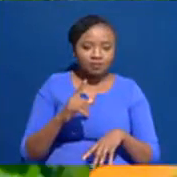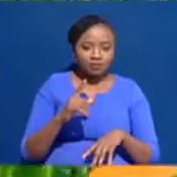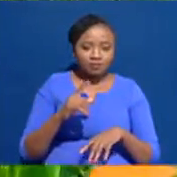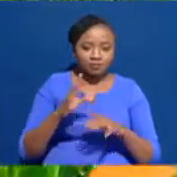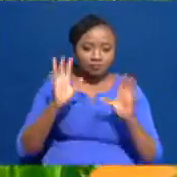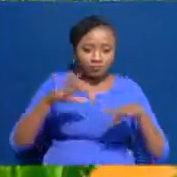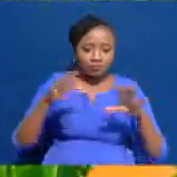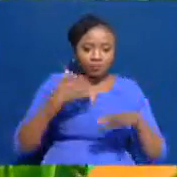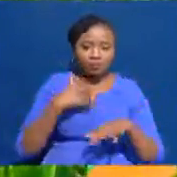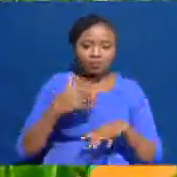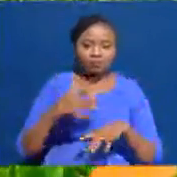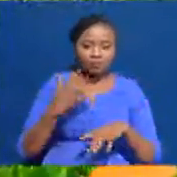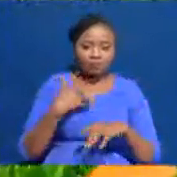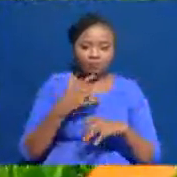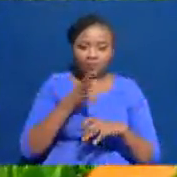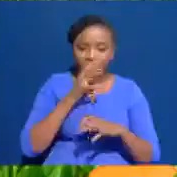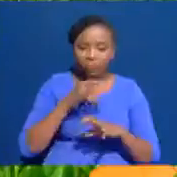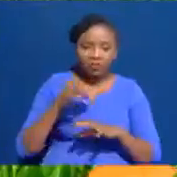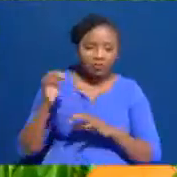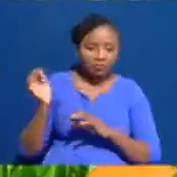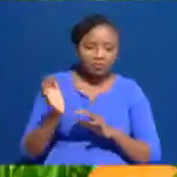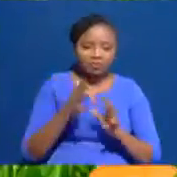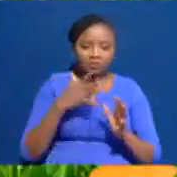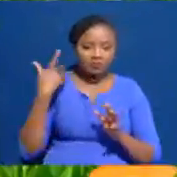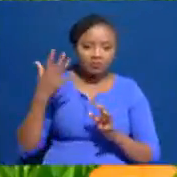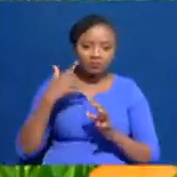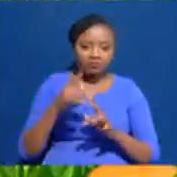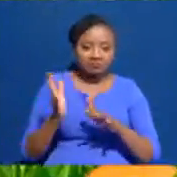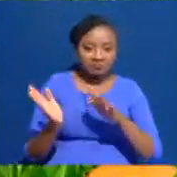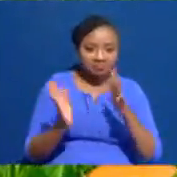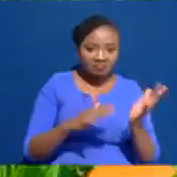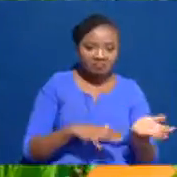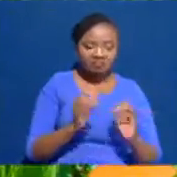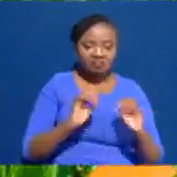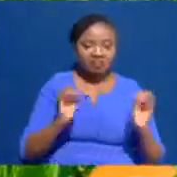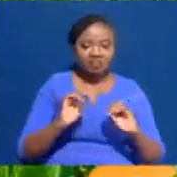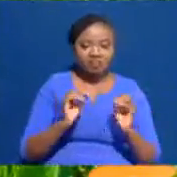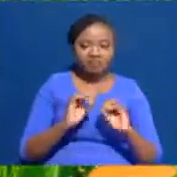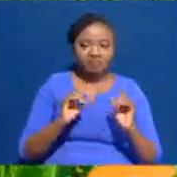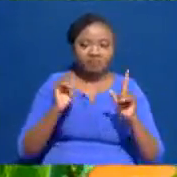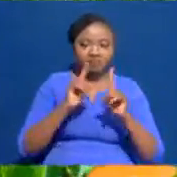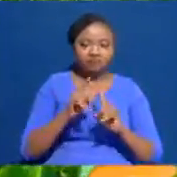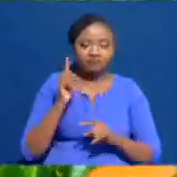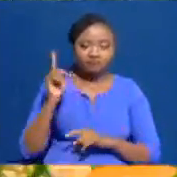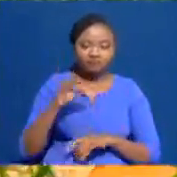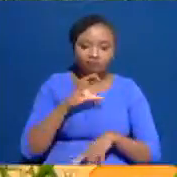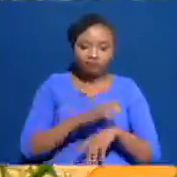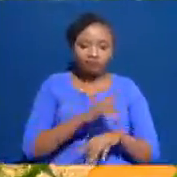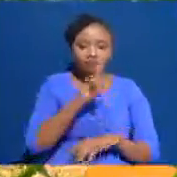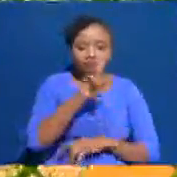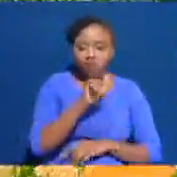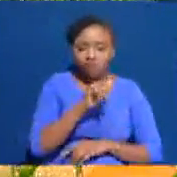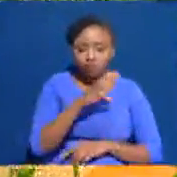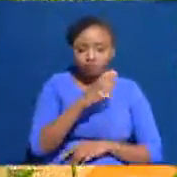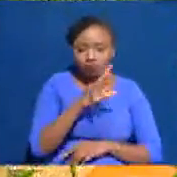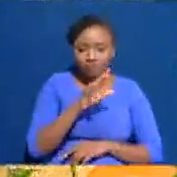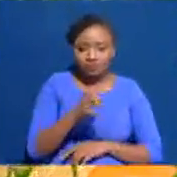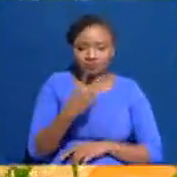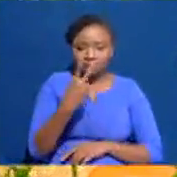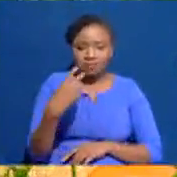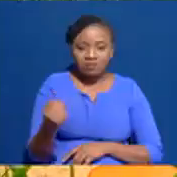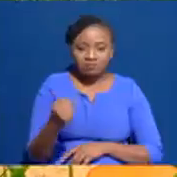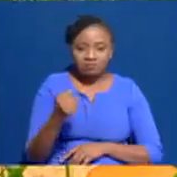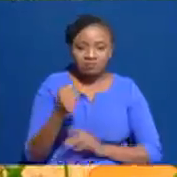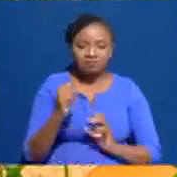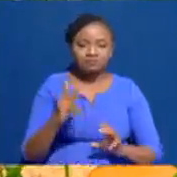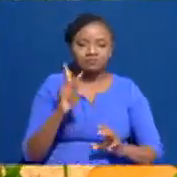now. Farmers also reap higher yields. Getting an average of 25 bags from an acre is often a tall order